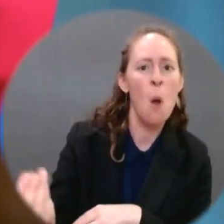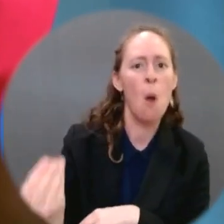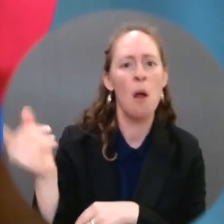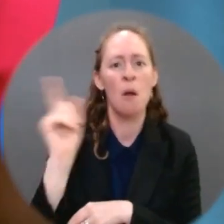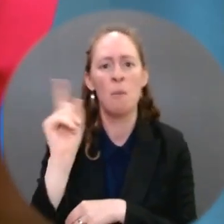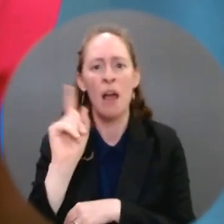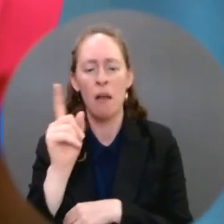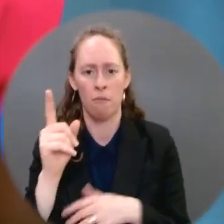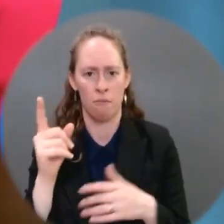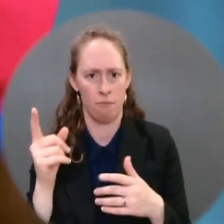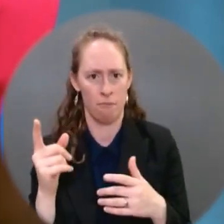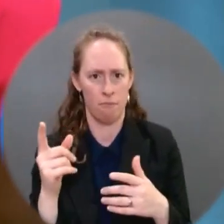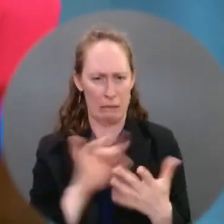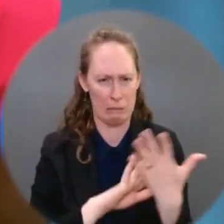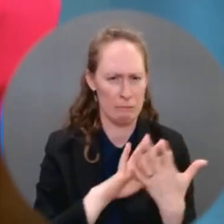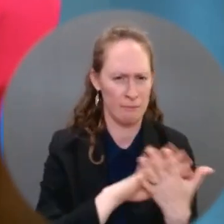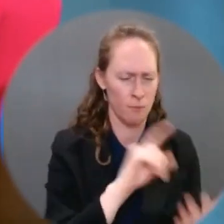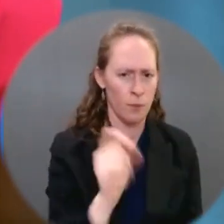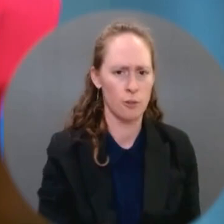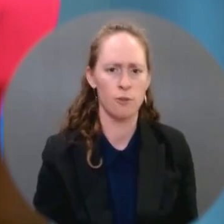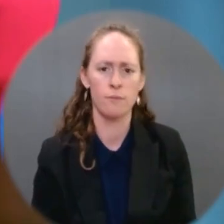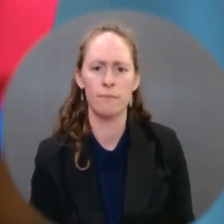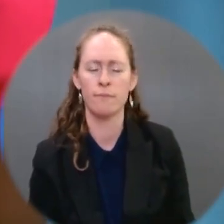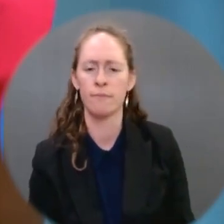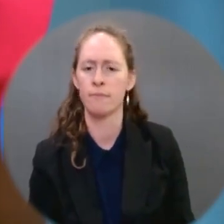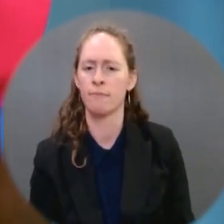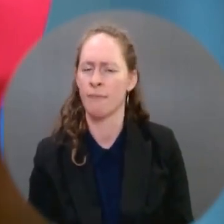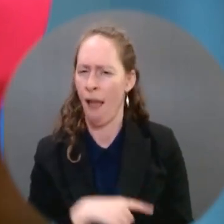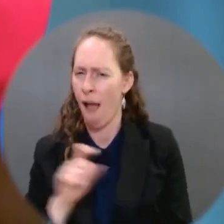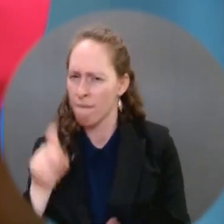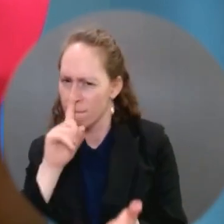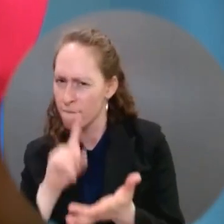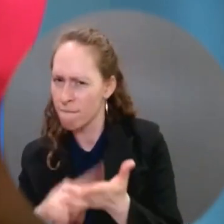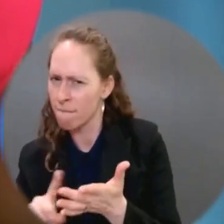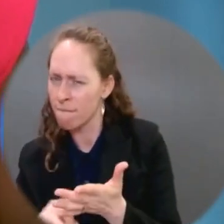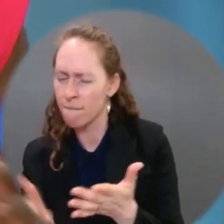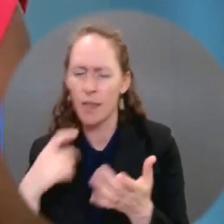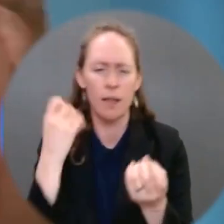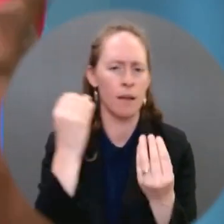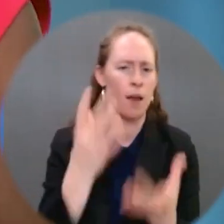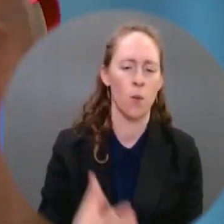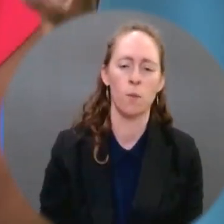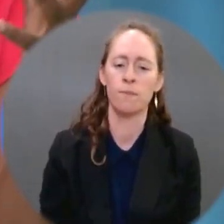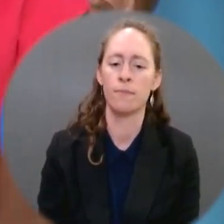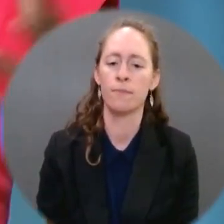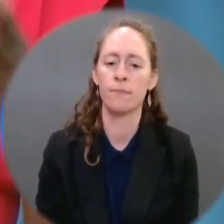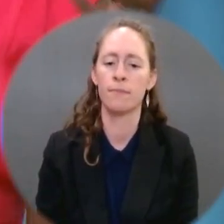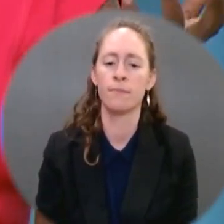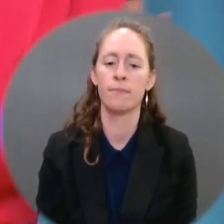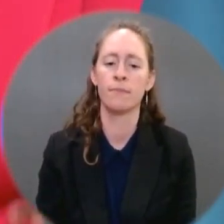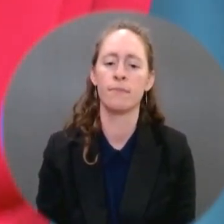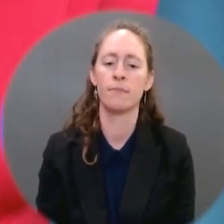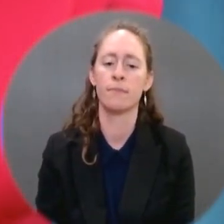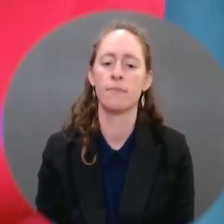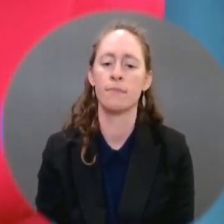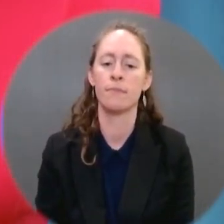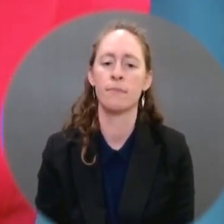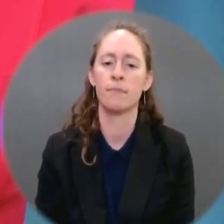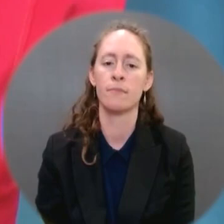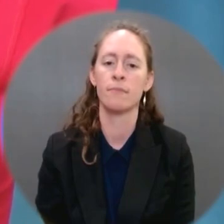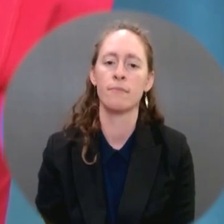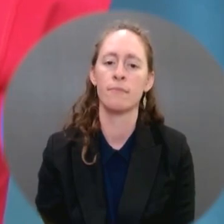that's fulsome and be able to answer your question. I just haven't seen that data. But I refer you at any more specifics on that. Clearly, I refer you to